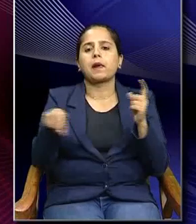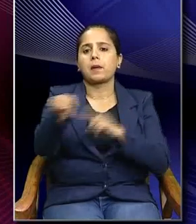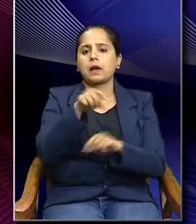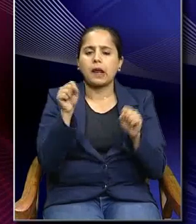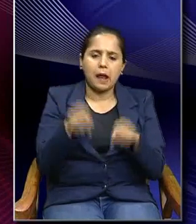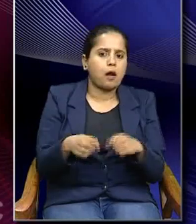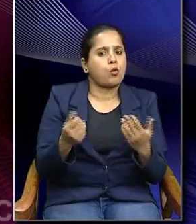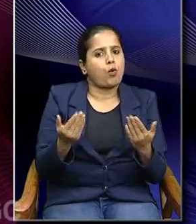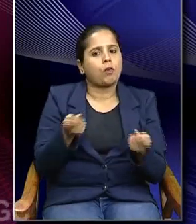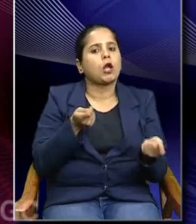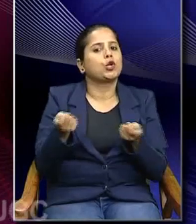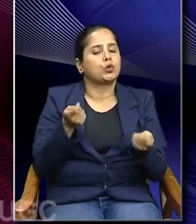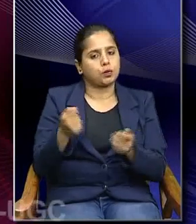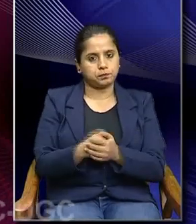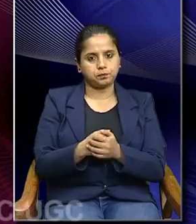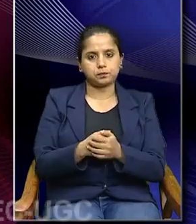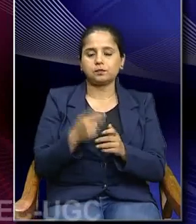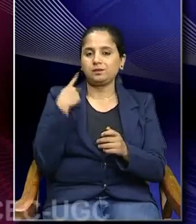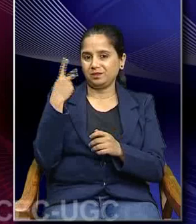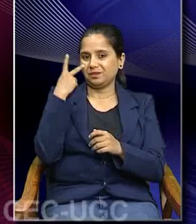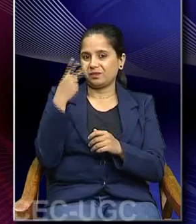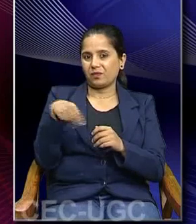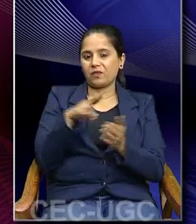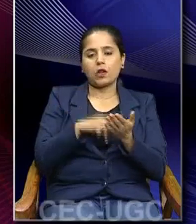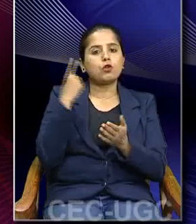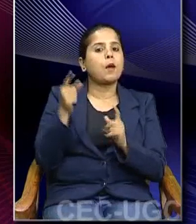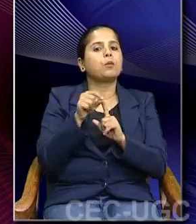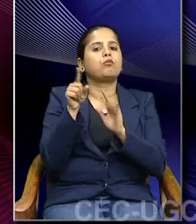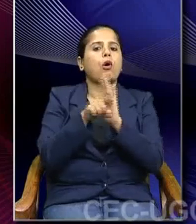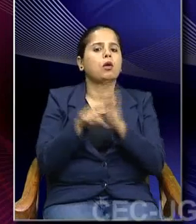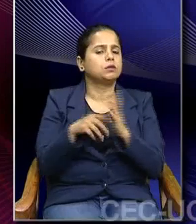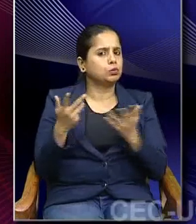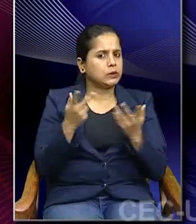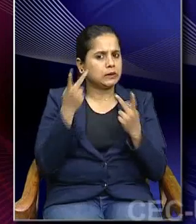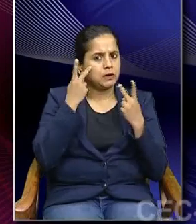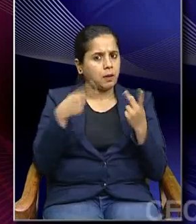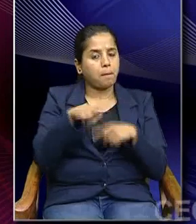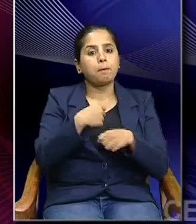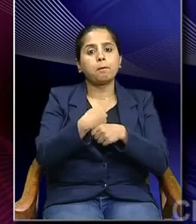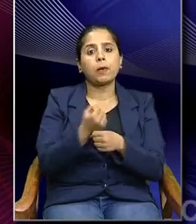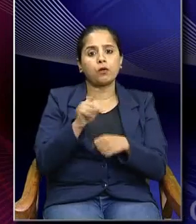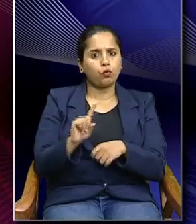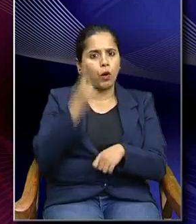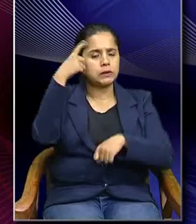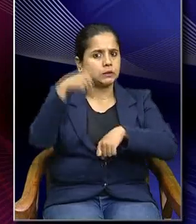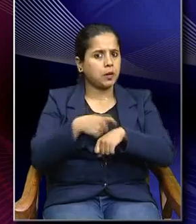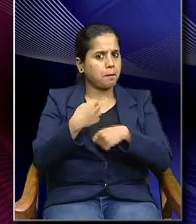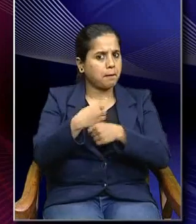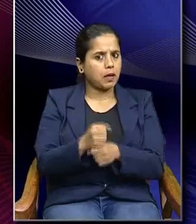can be controlled. Let us look into the National Population Policy, which was formulated for the first time